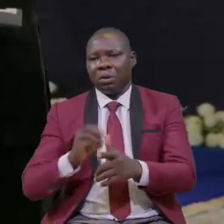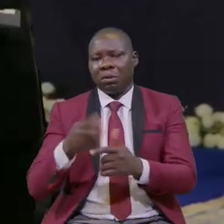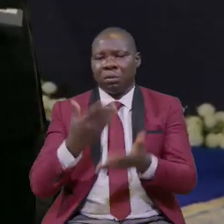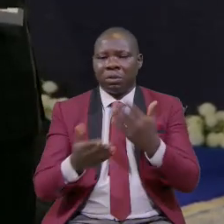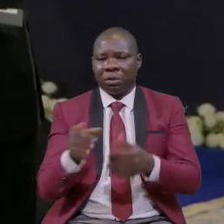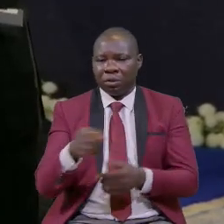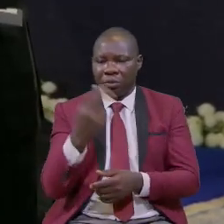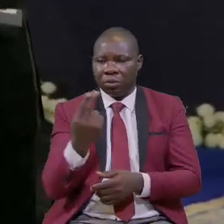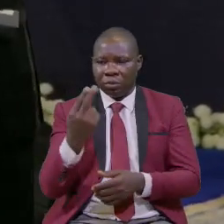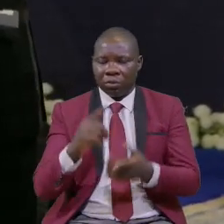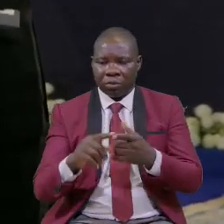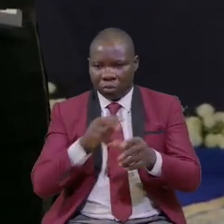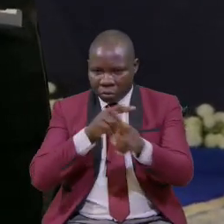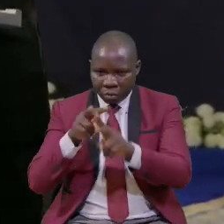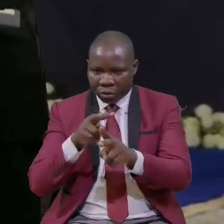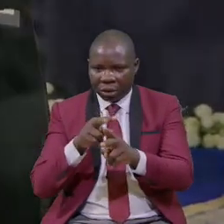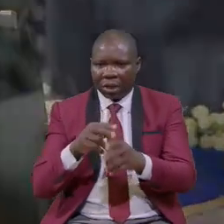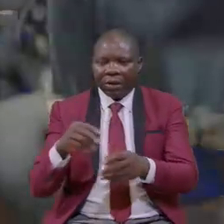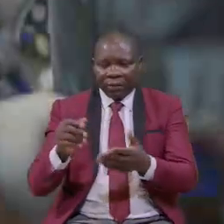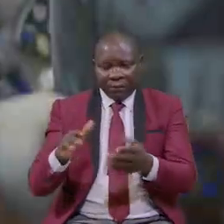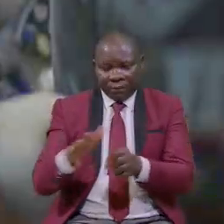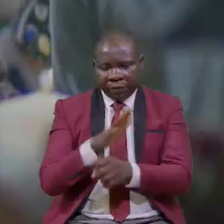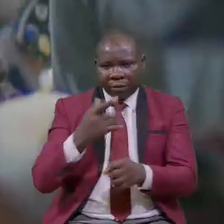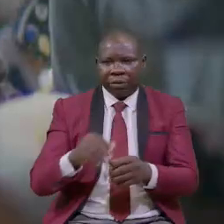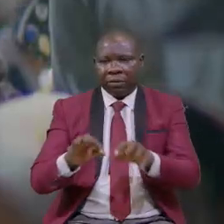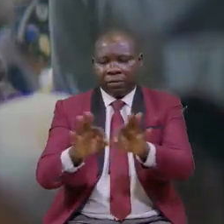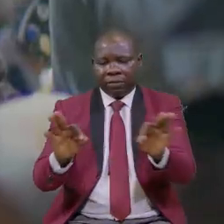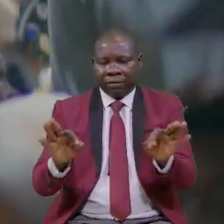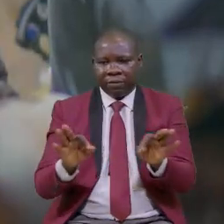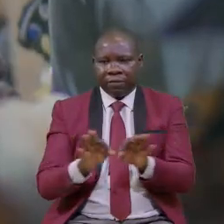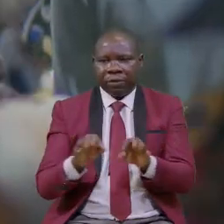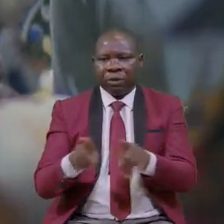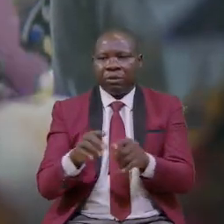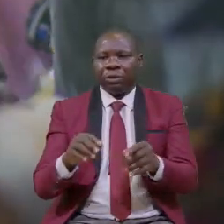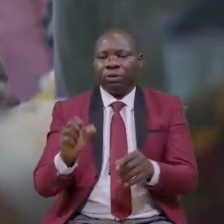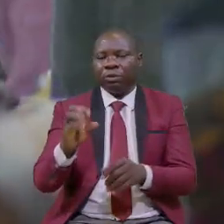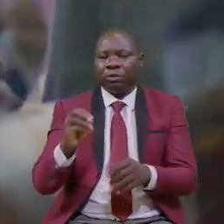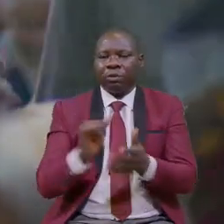further in your walk with Christ.